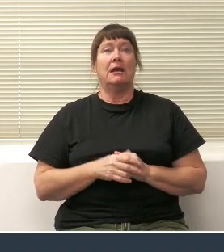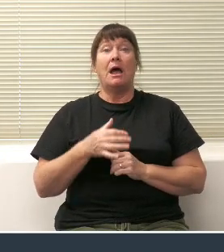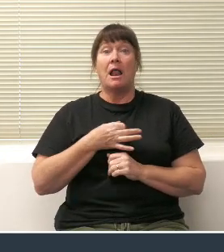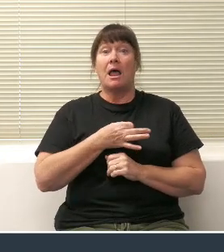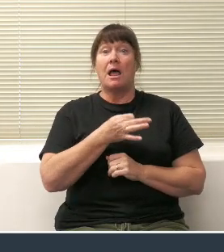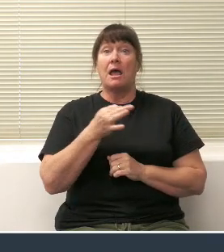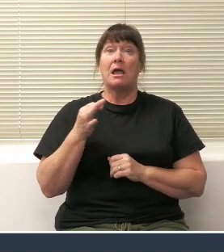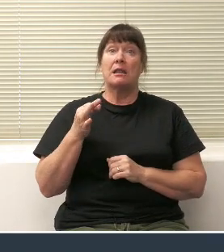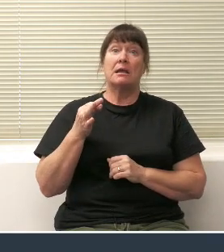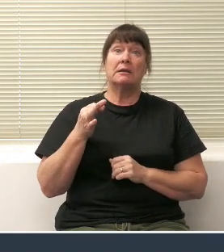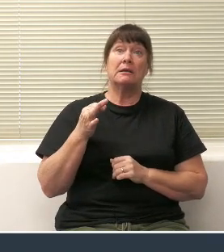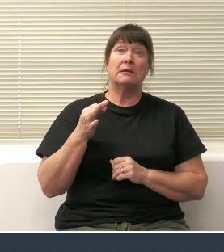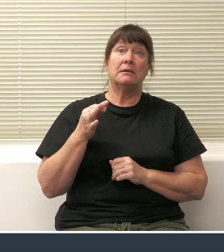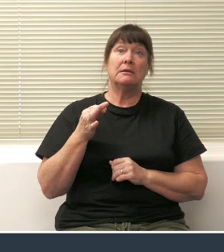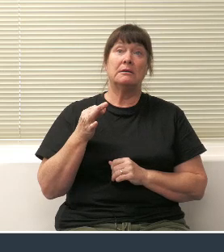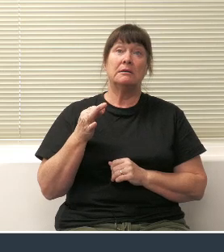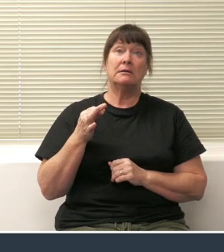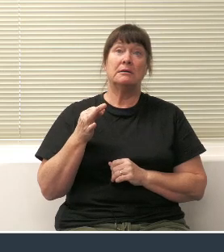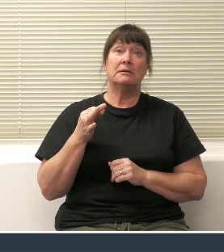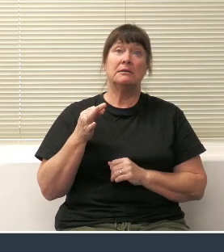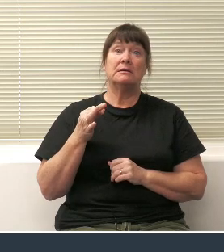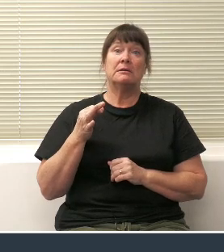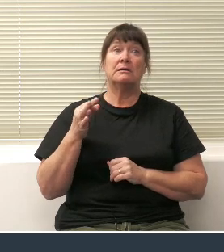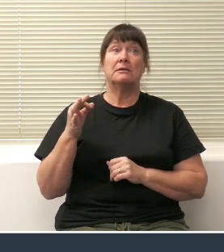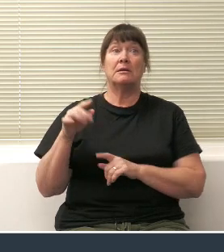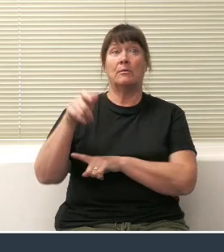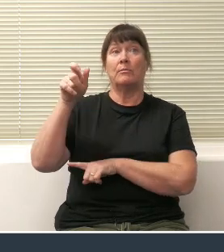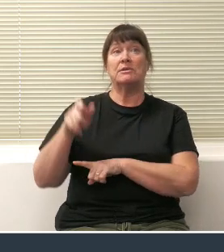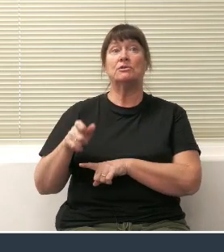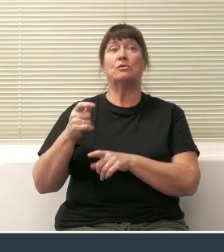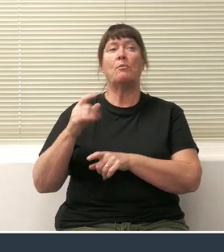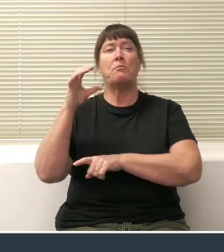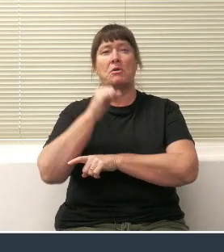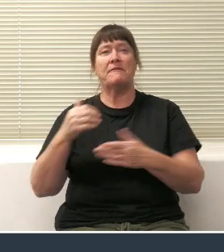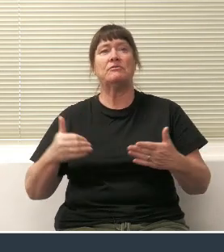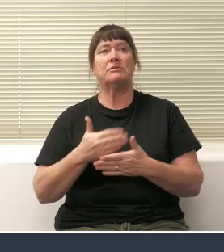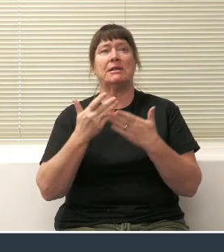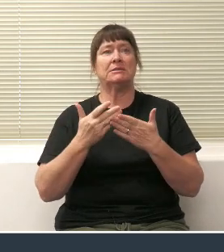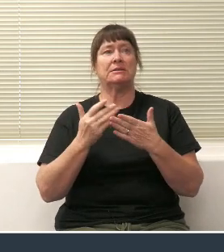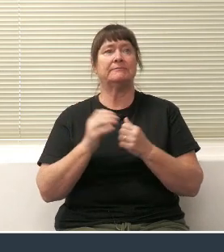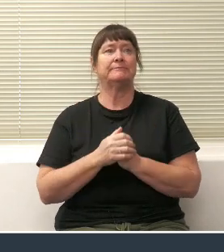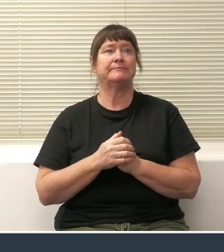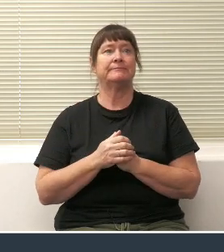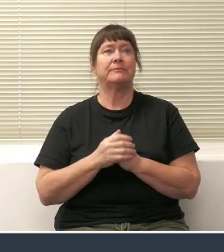invite Jess Allen just to do a very brief introduction of the day ahead.